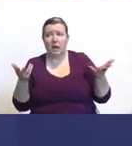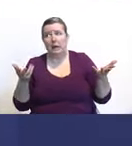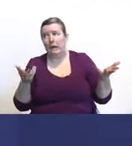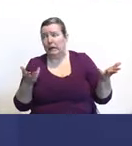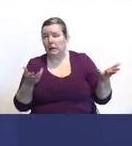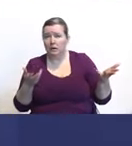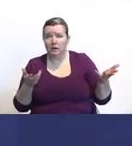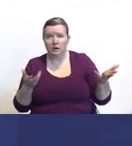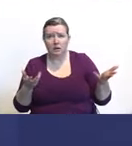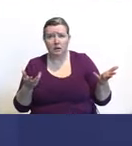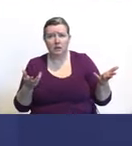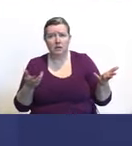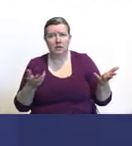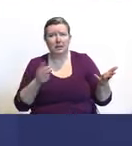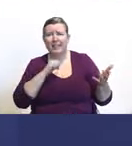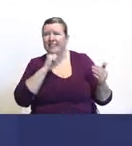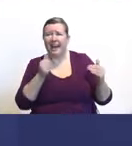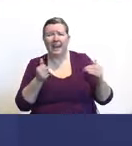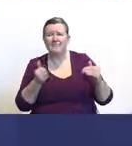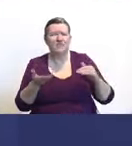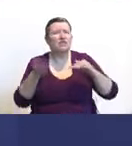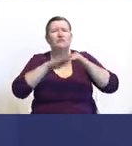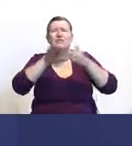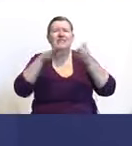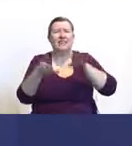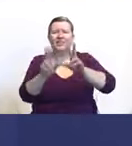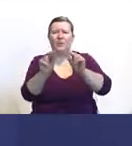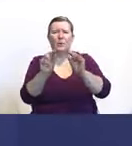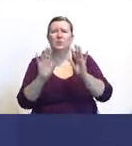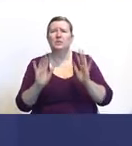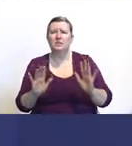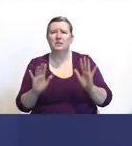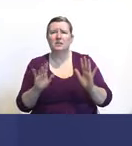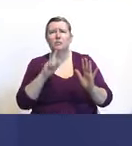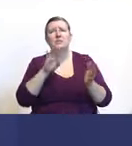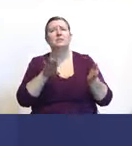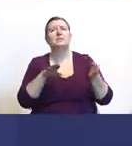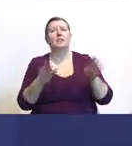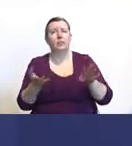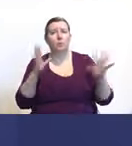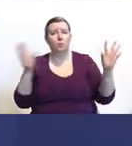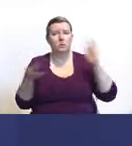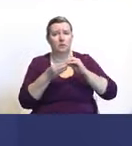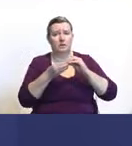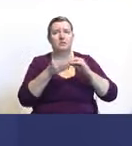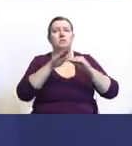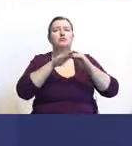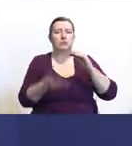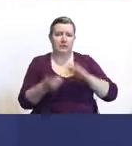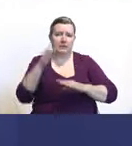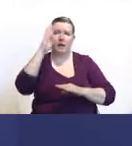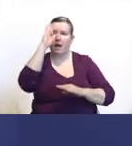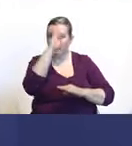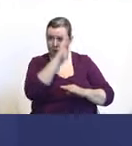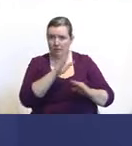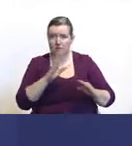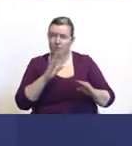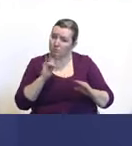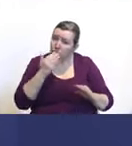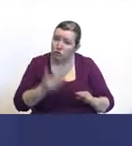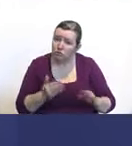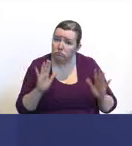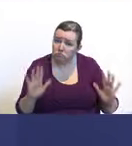I shouldn't say increasing. We have deaths are decreasing in our hospitals, which is a good sign, but